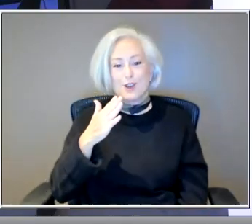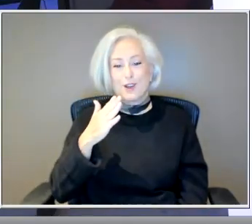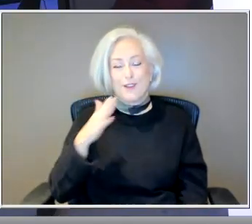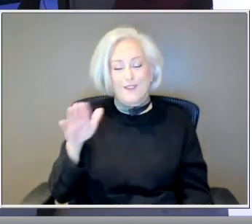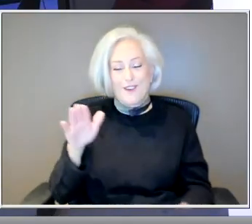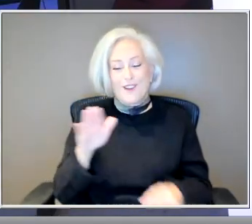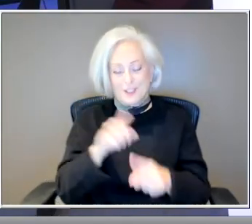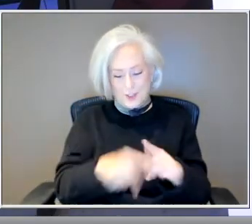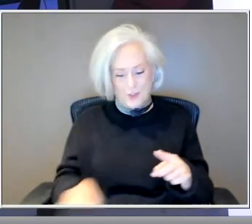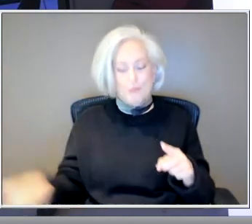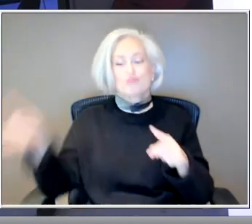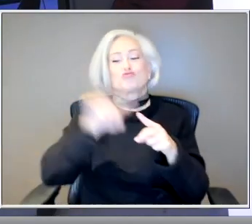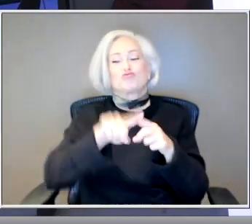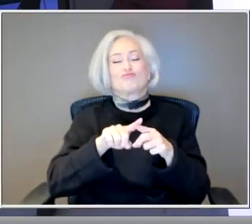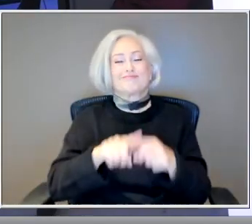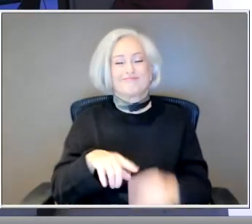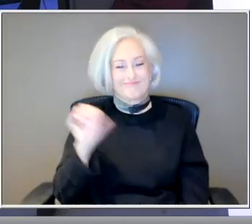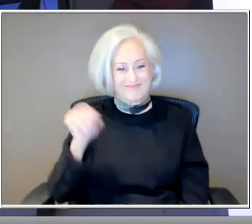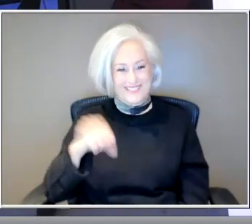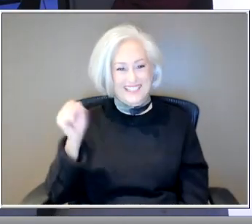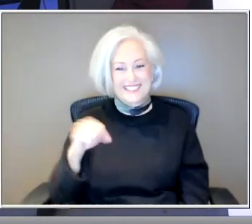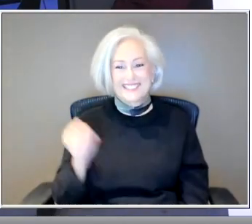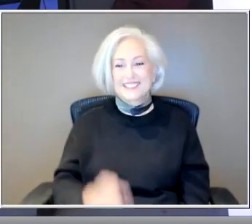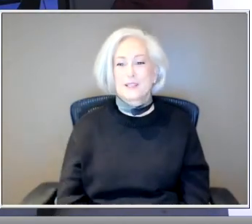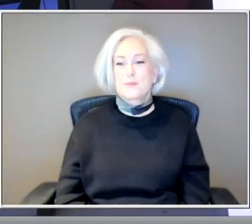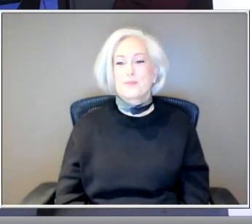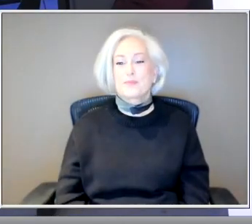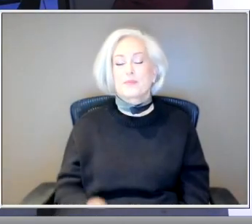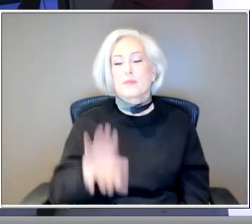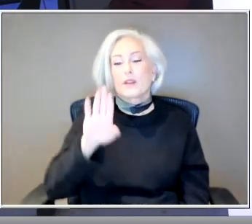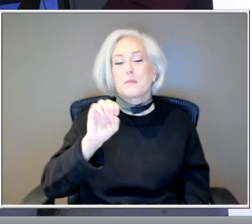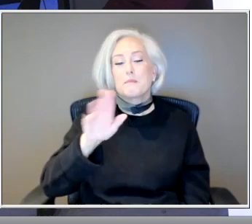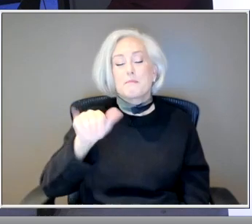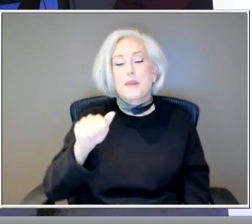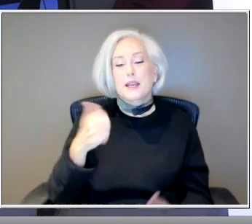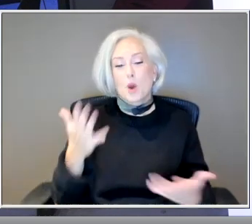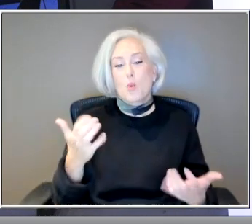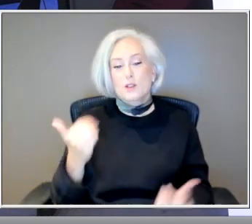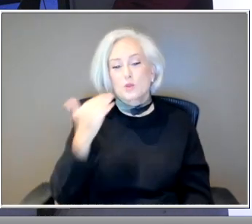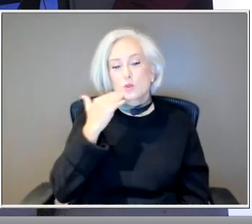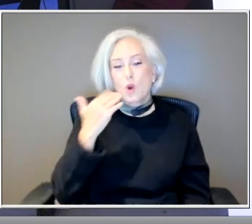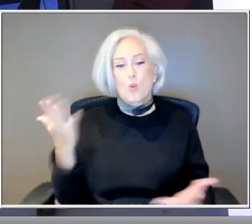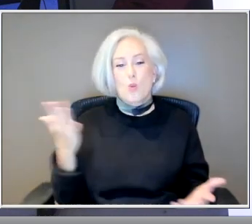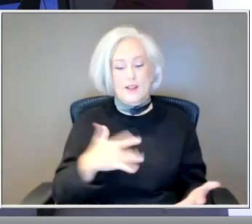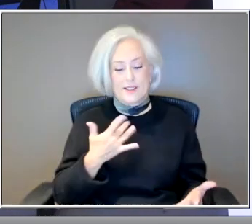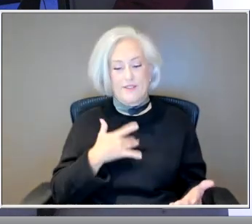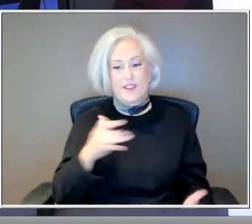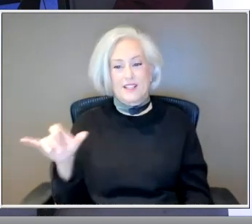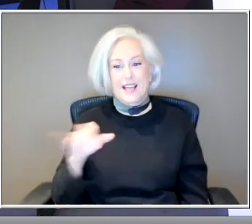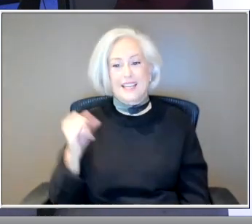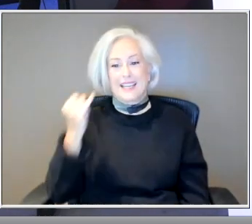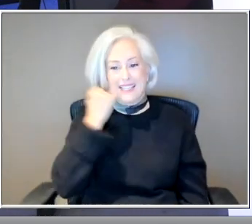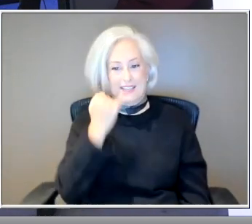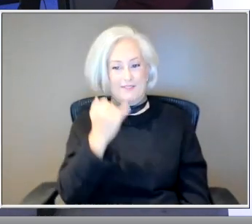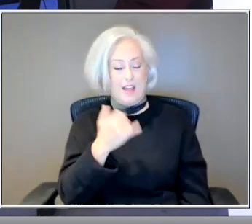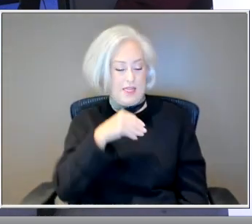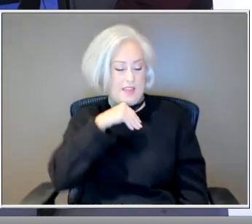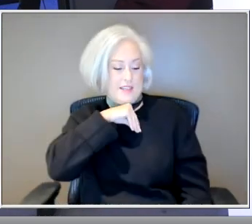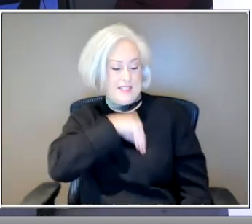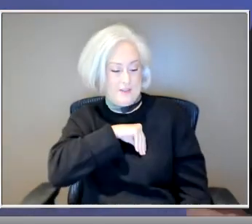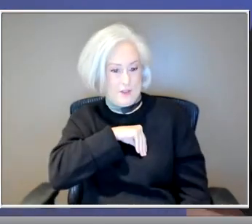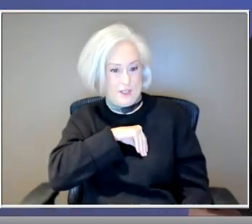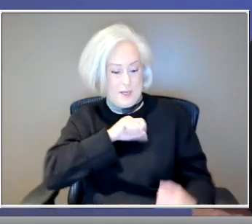that is quite a full circle moment. Becca's wanting to know, what does it feel like when the defibrillator shocks your heart?